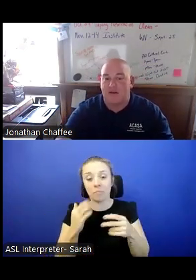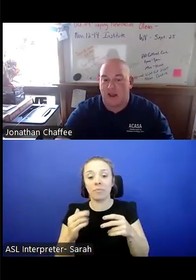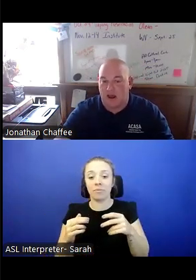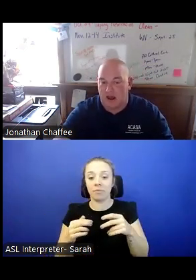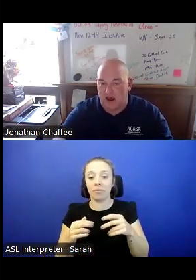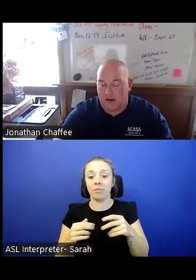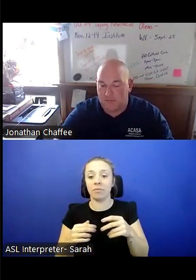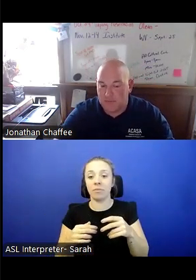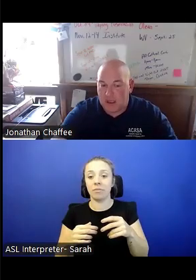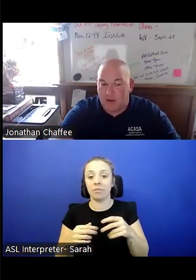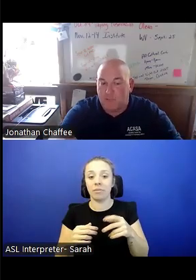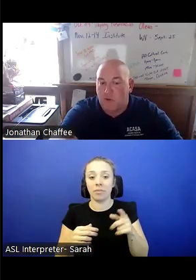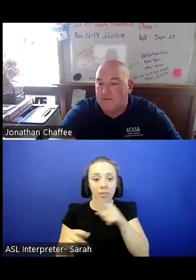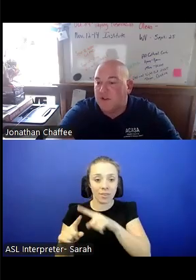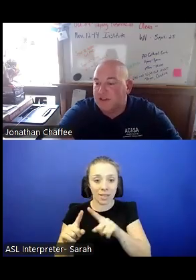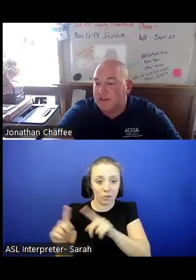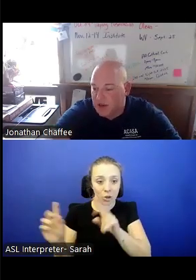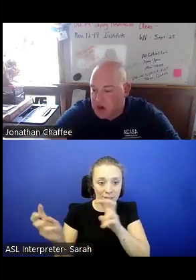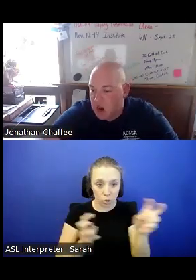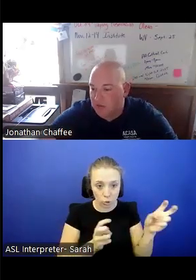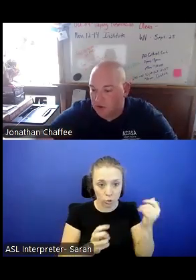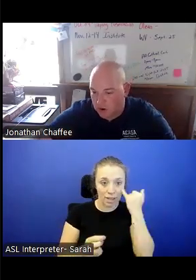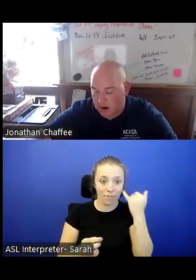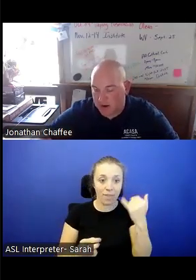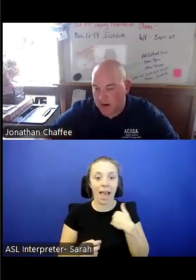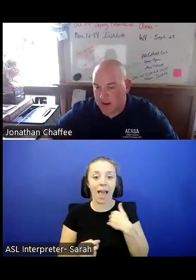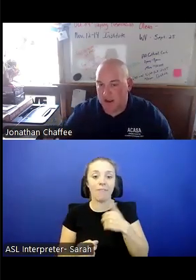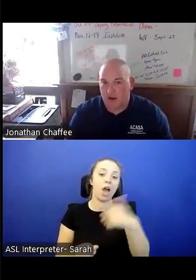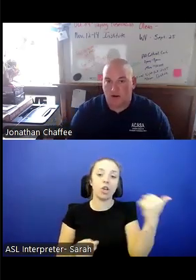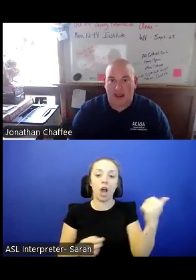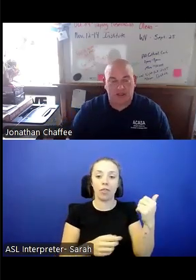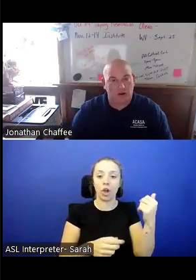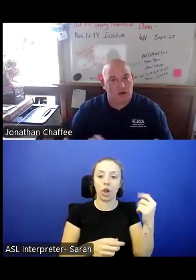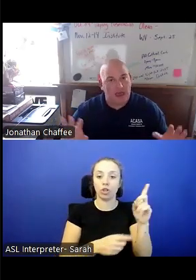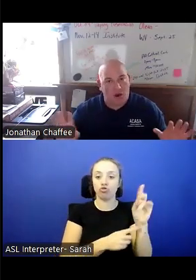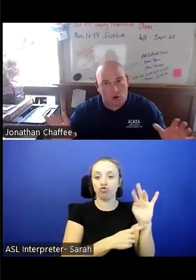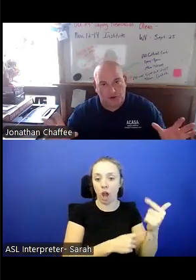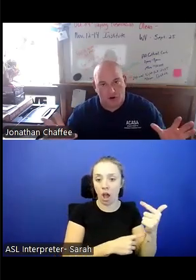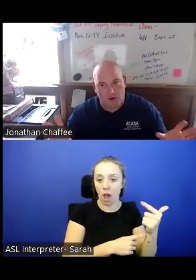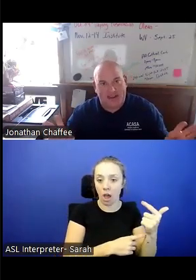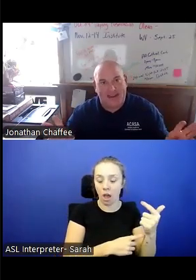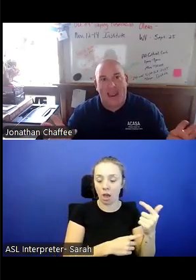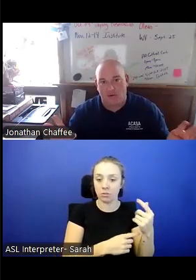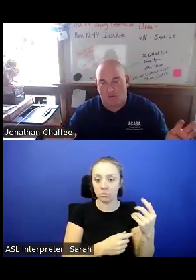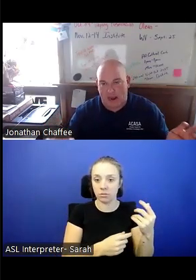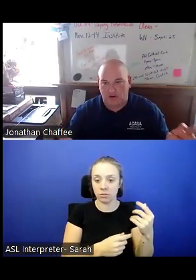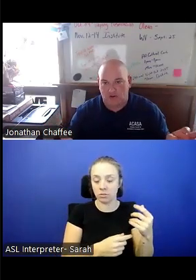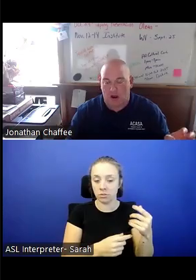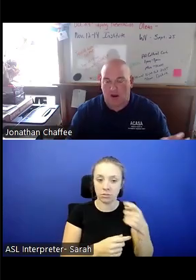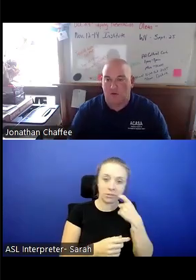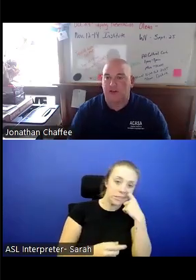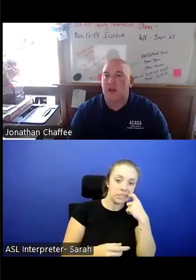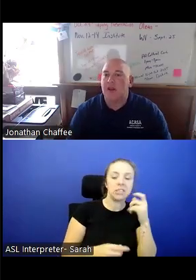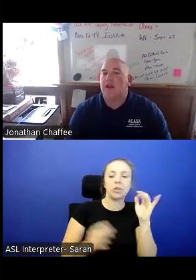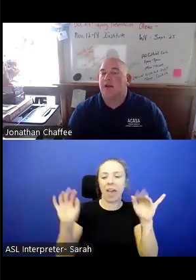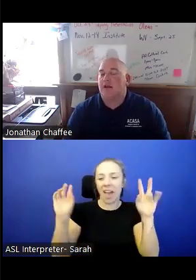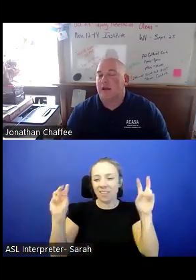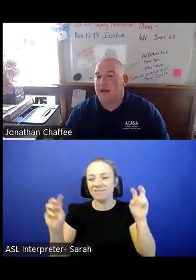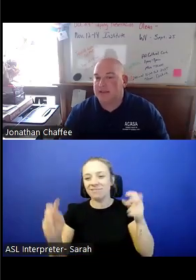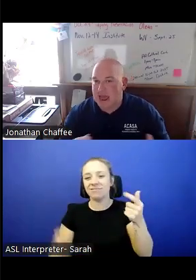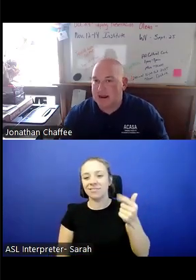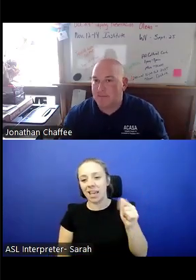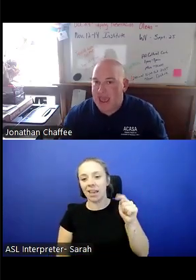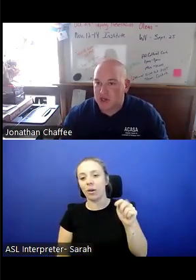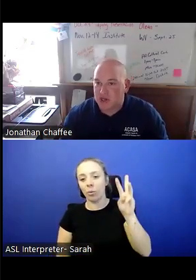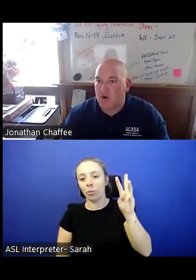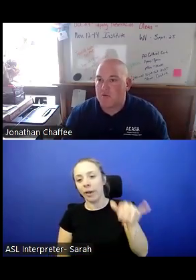have a prevalence of another drug. Okay, so that whole term of gateway drug, which it's